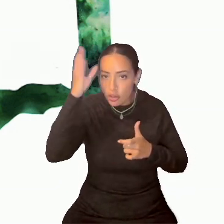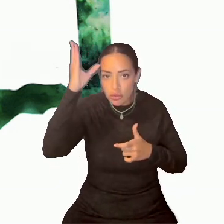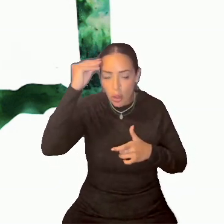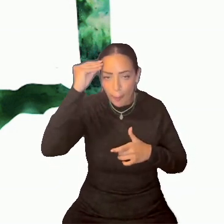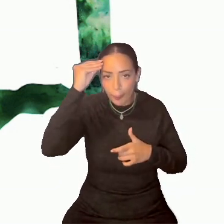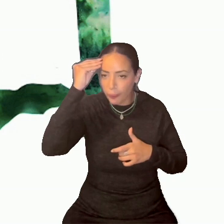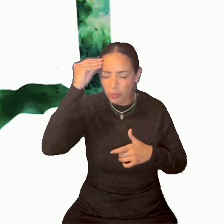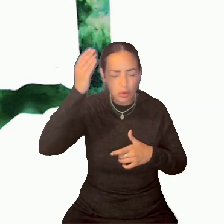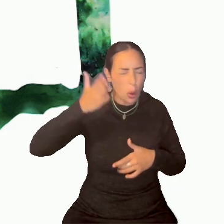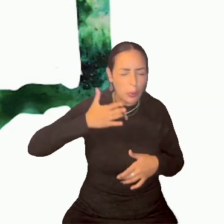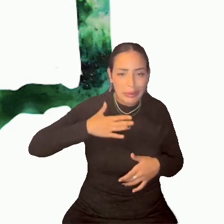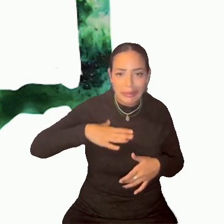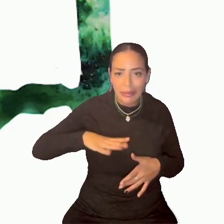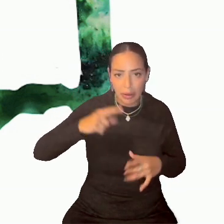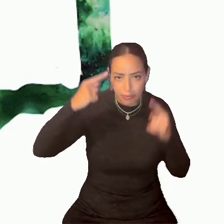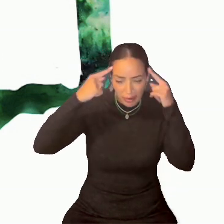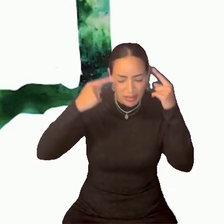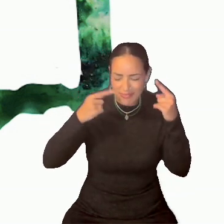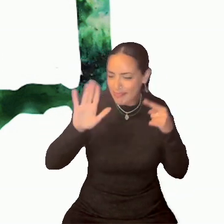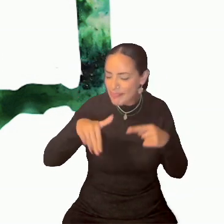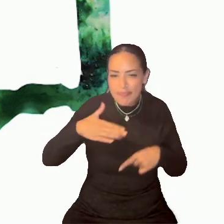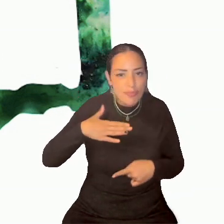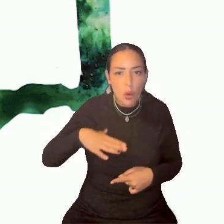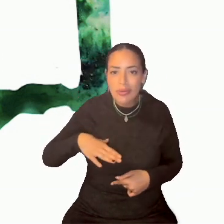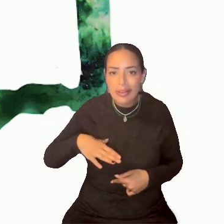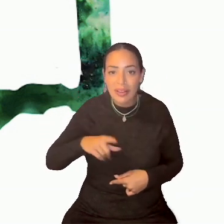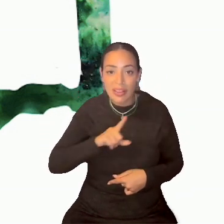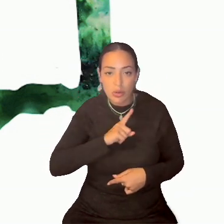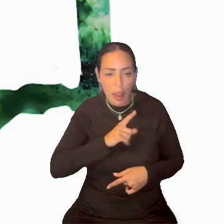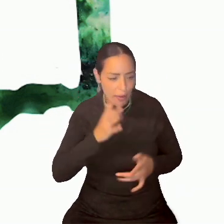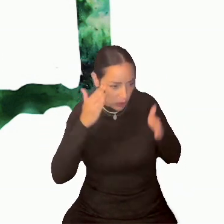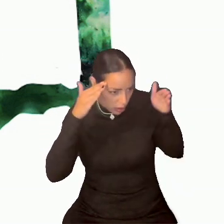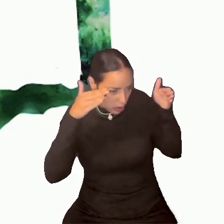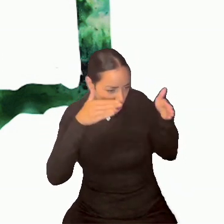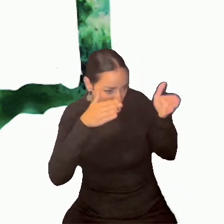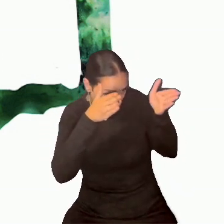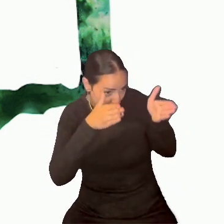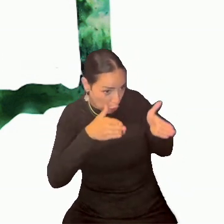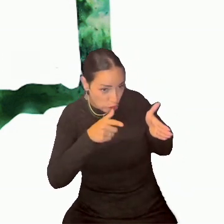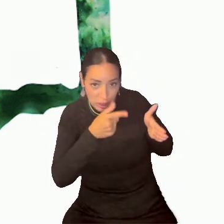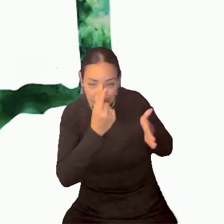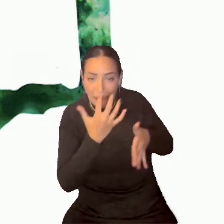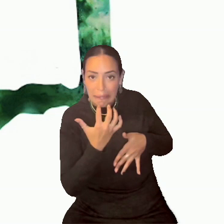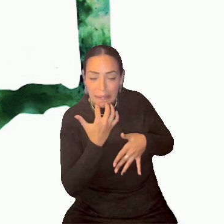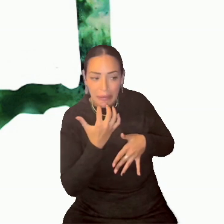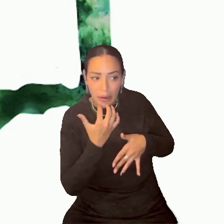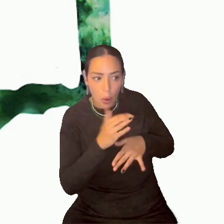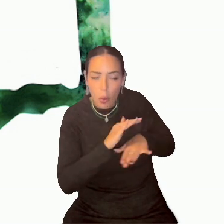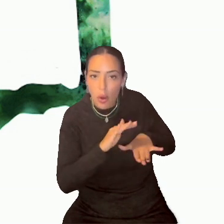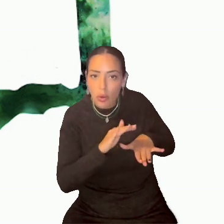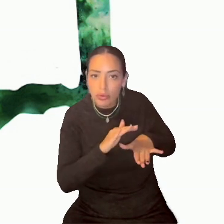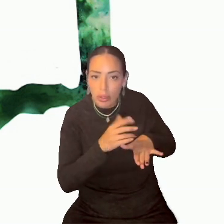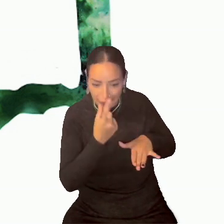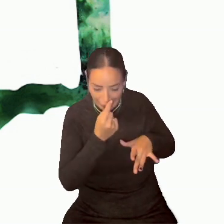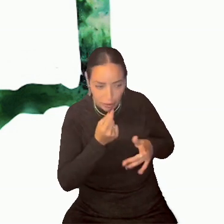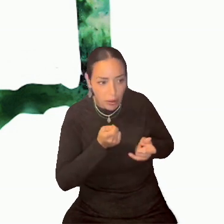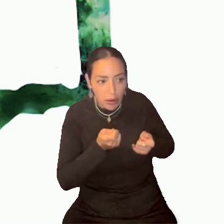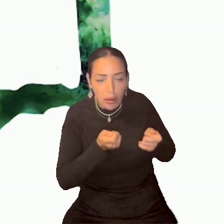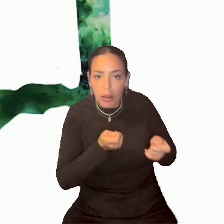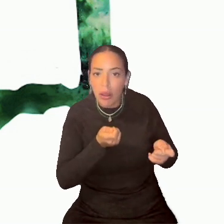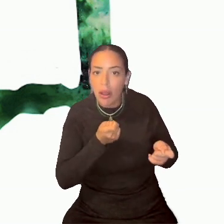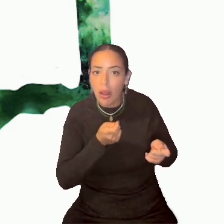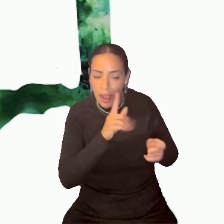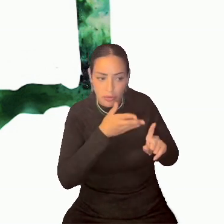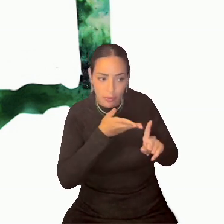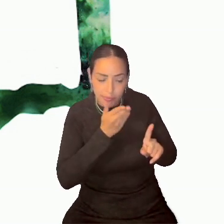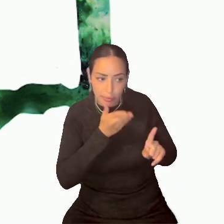not needed. And that's why it's so important to pay attention to whether or not someone is in their window of tolerance and to notice when they've moved outside of